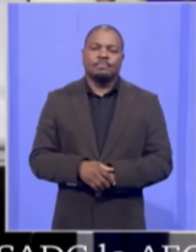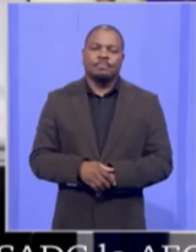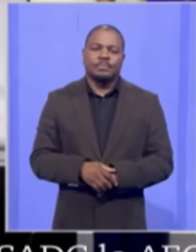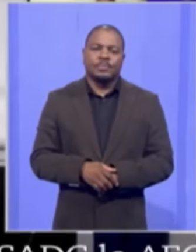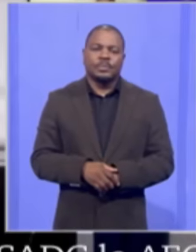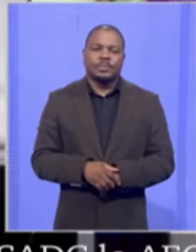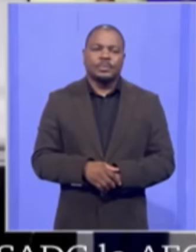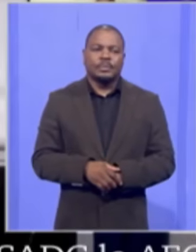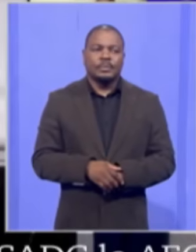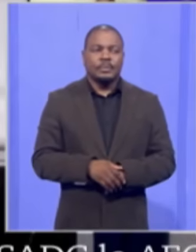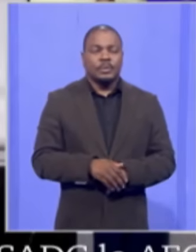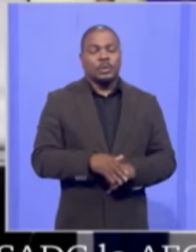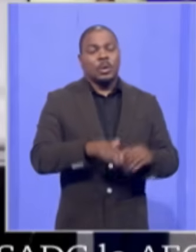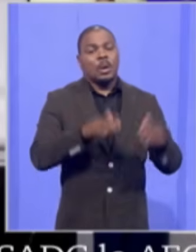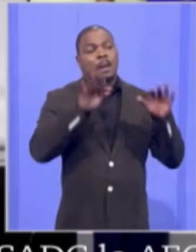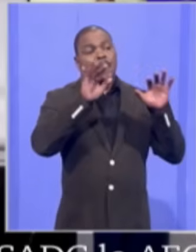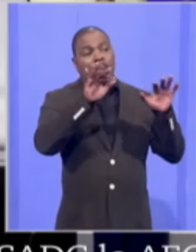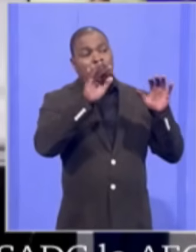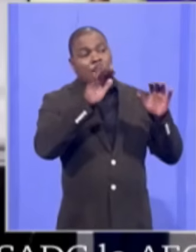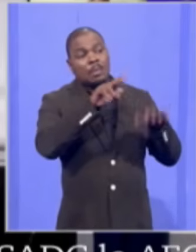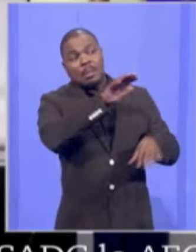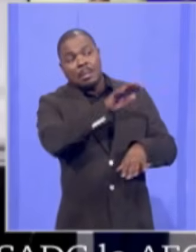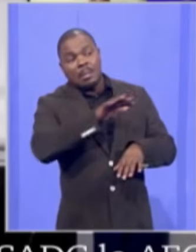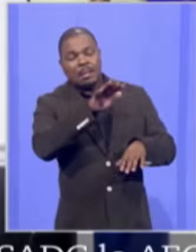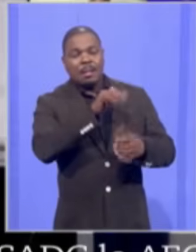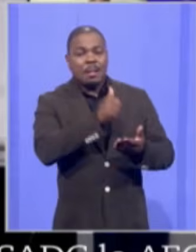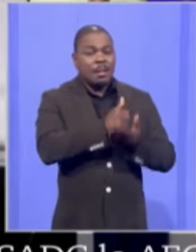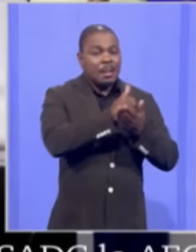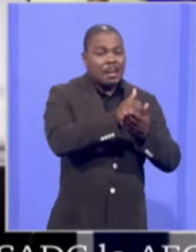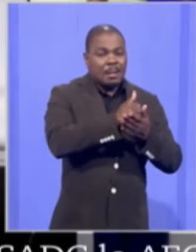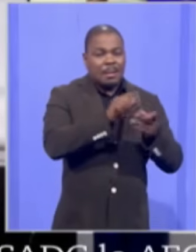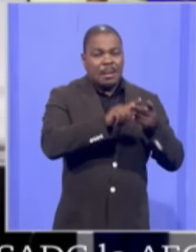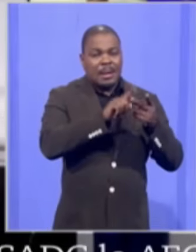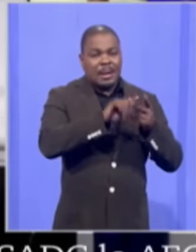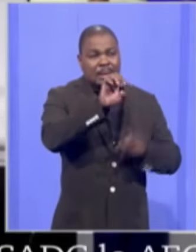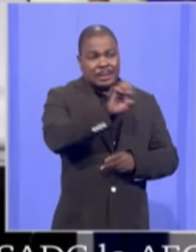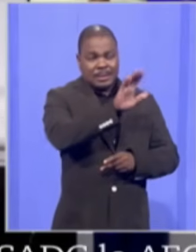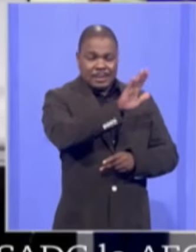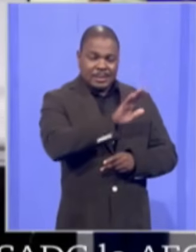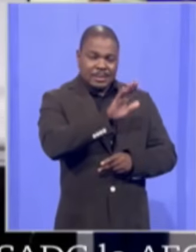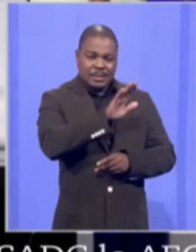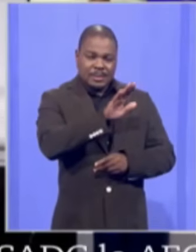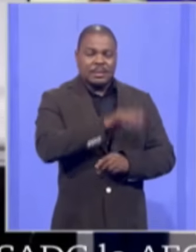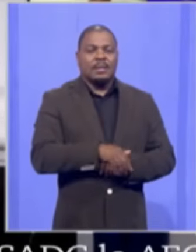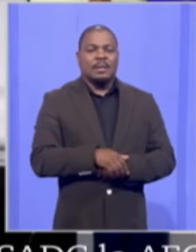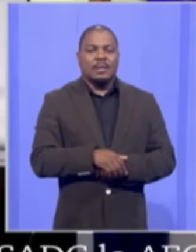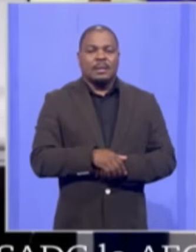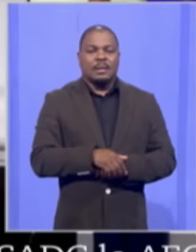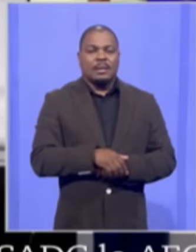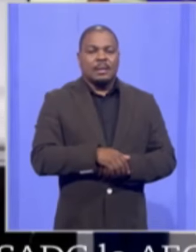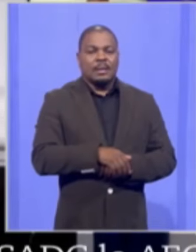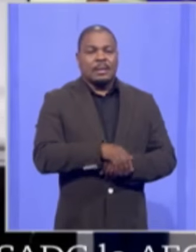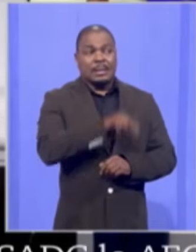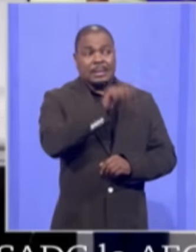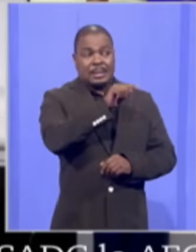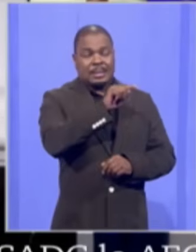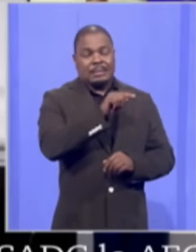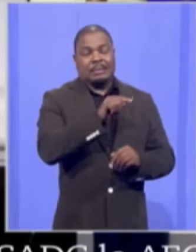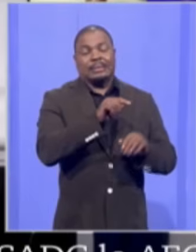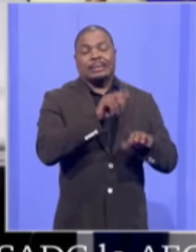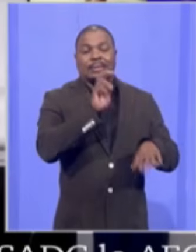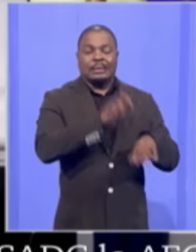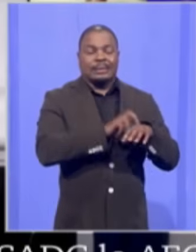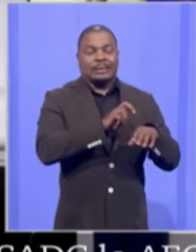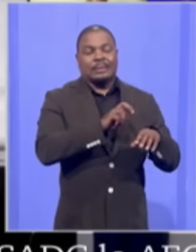The humanitarian situation in East to the sovereignty of DRC and